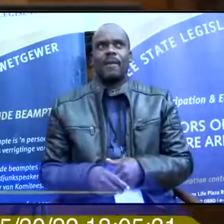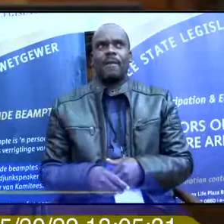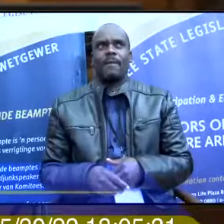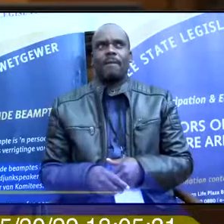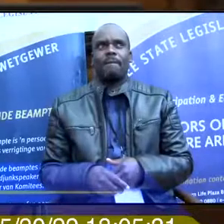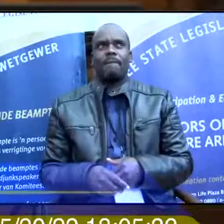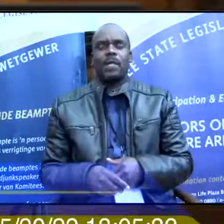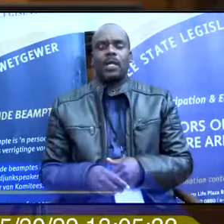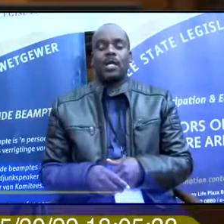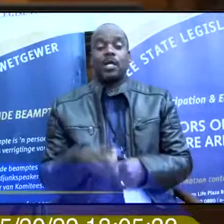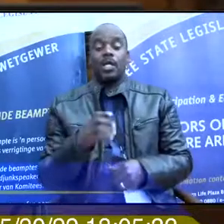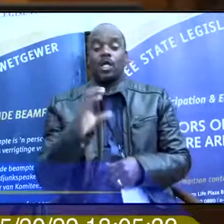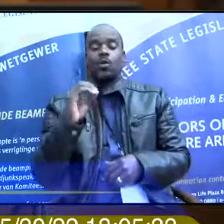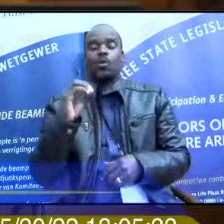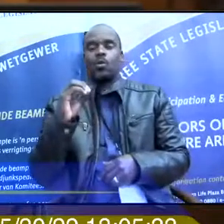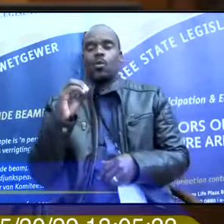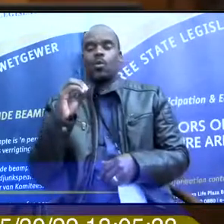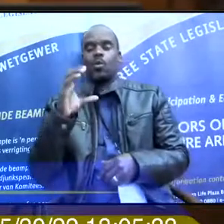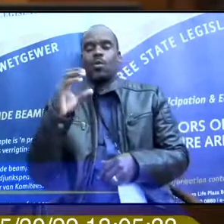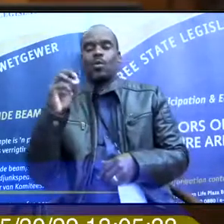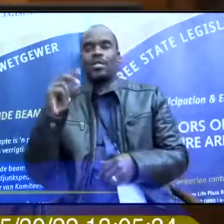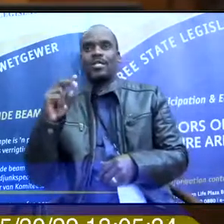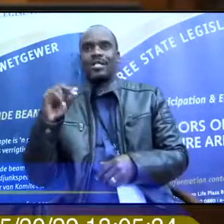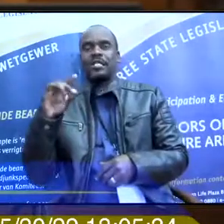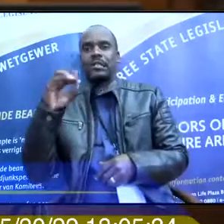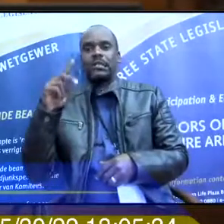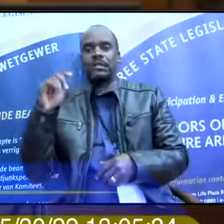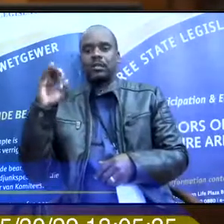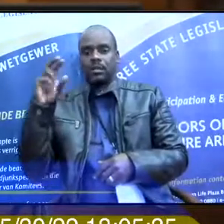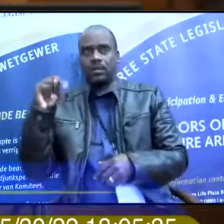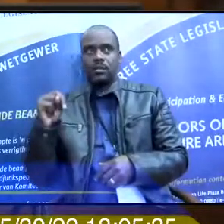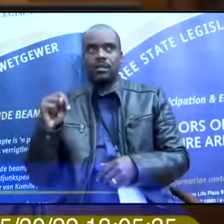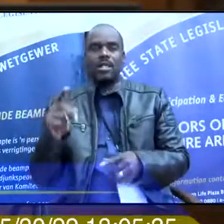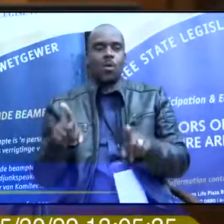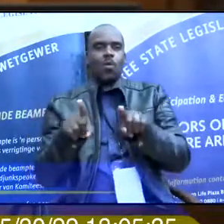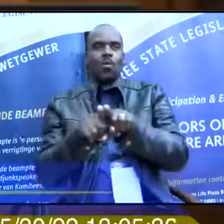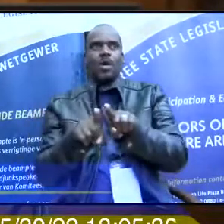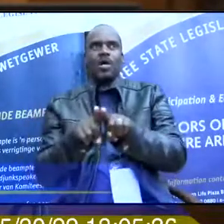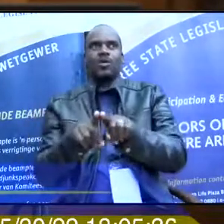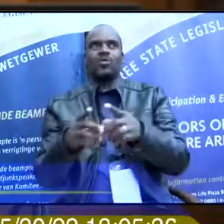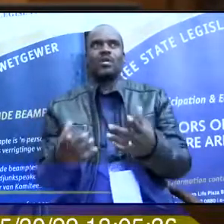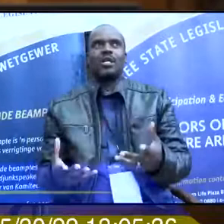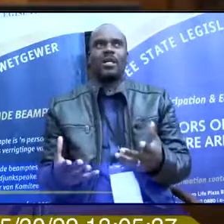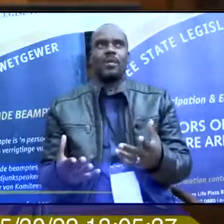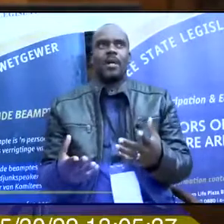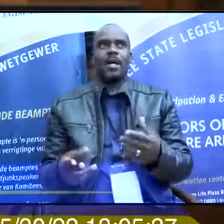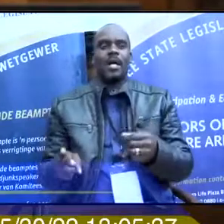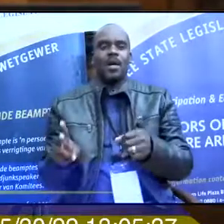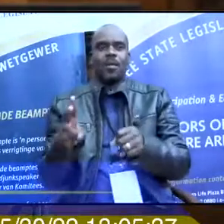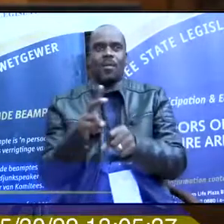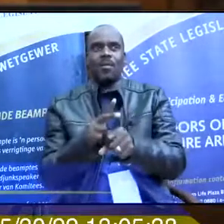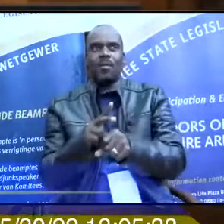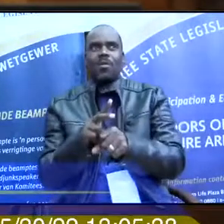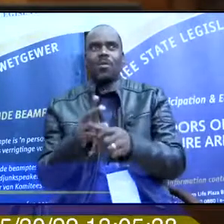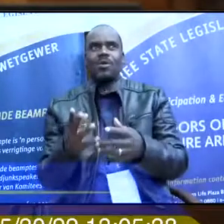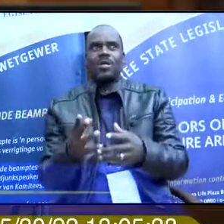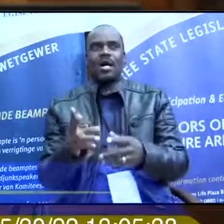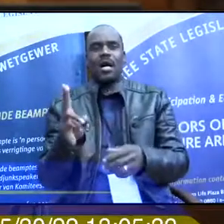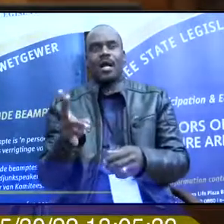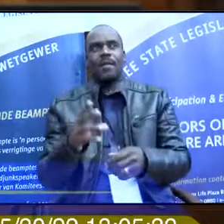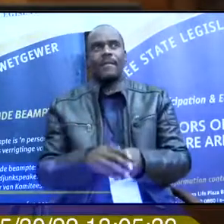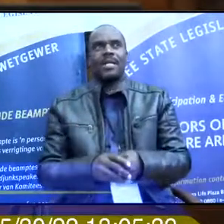conditions we're saying this because you know the more you have people exposed to